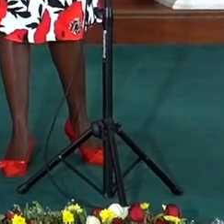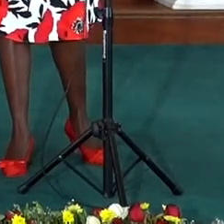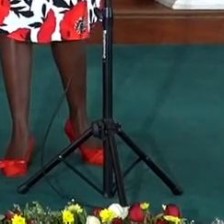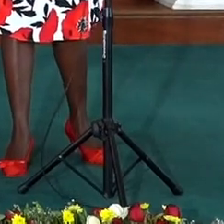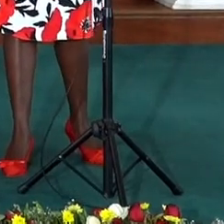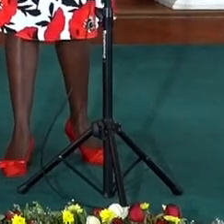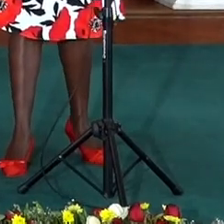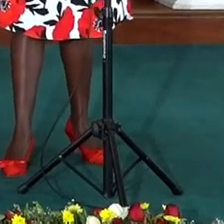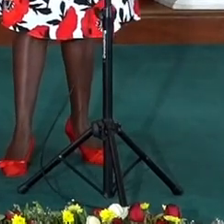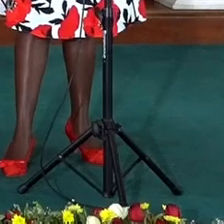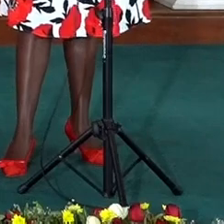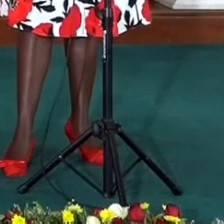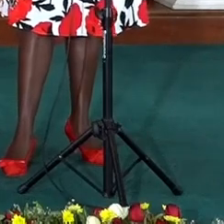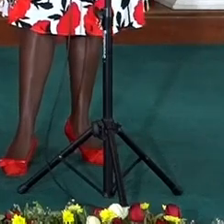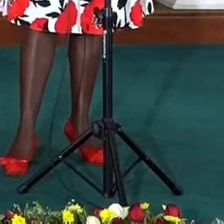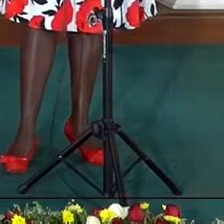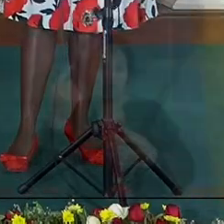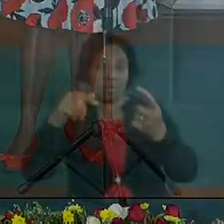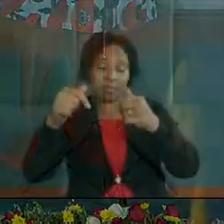Come.